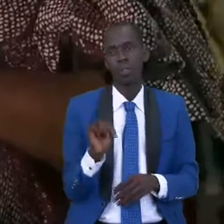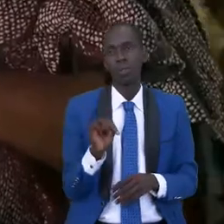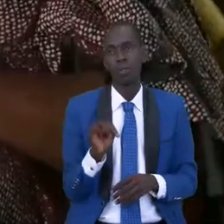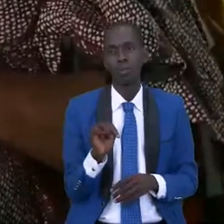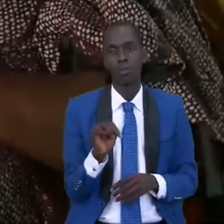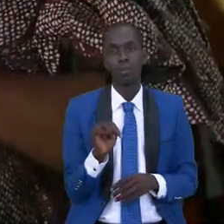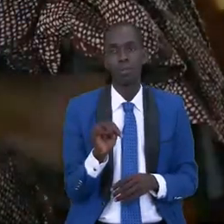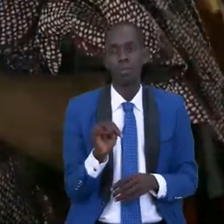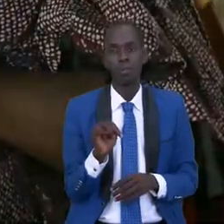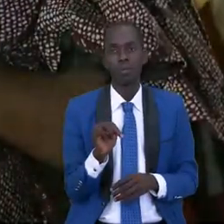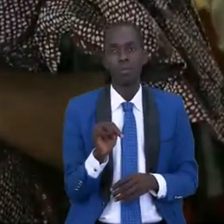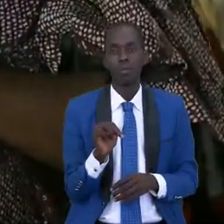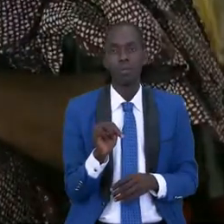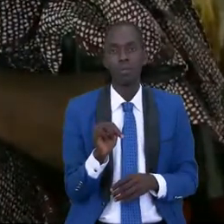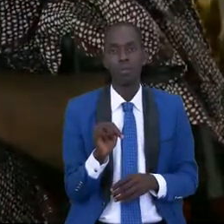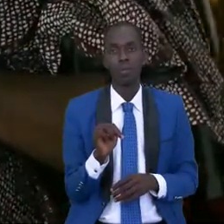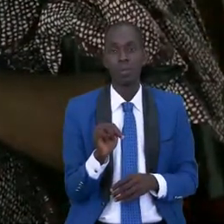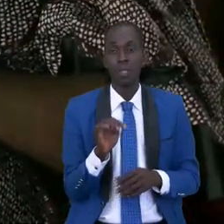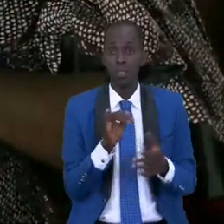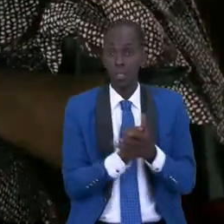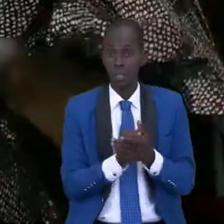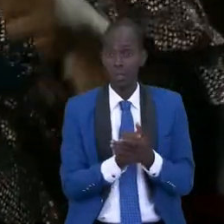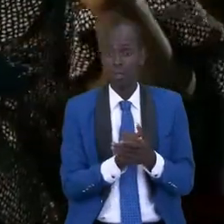That is for those in Mina here.